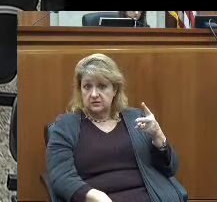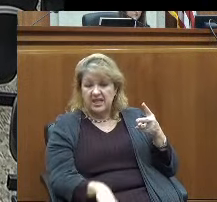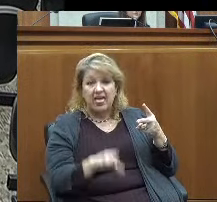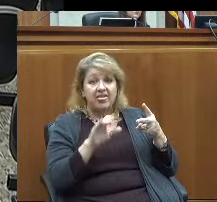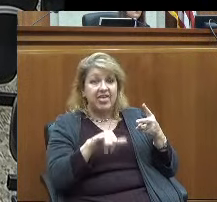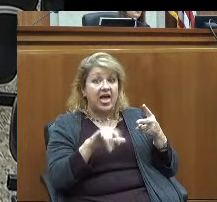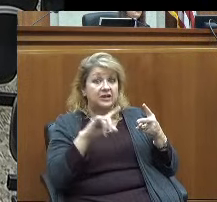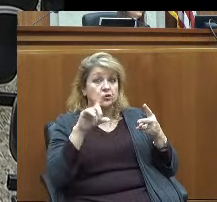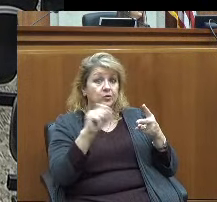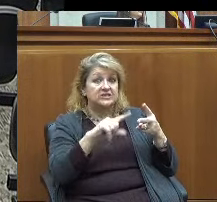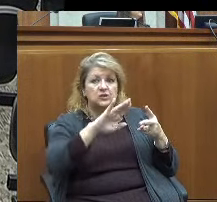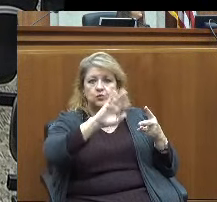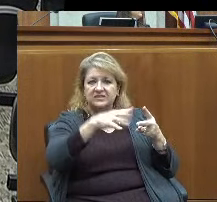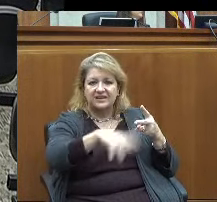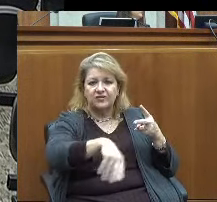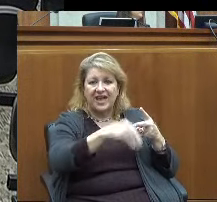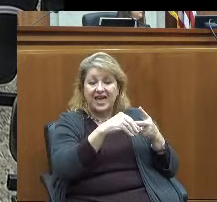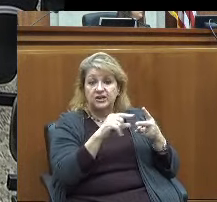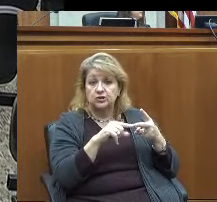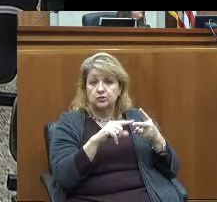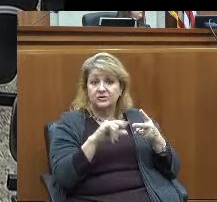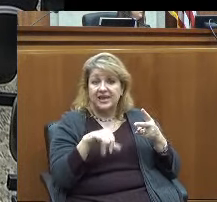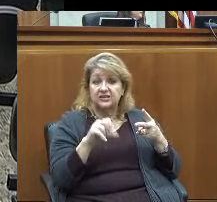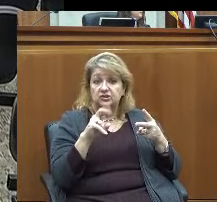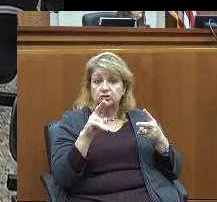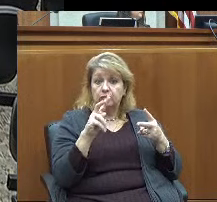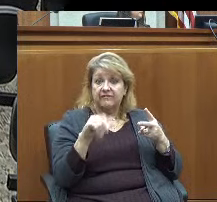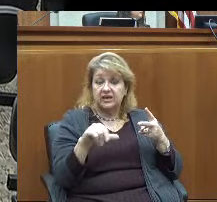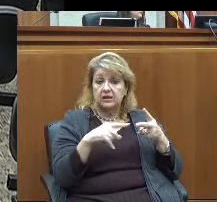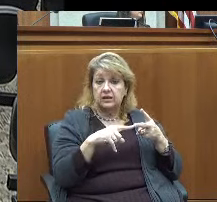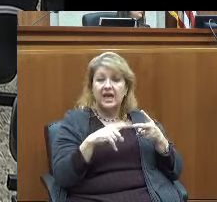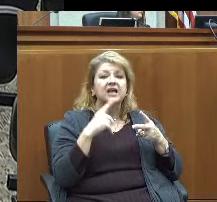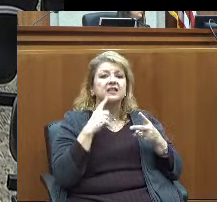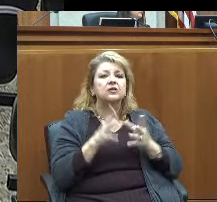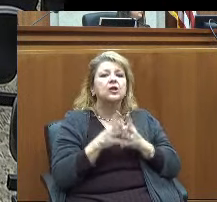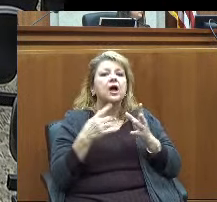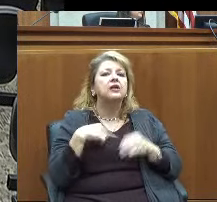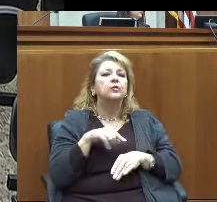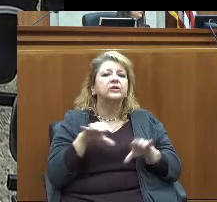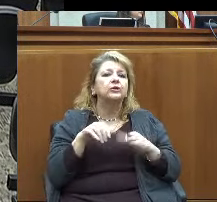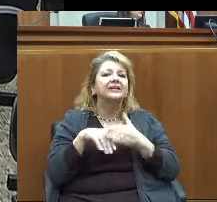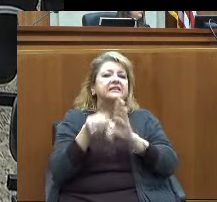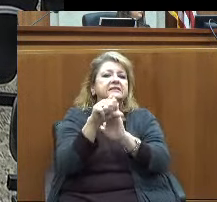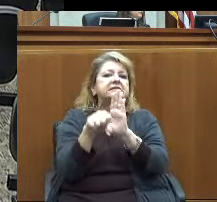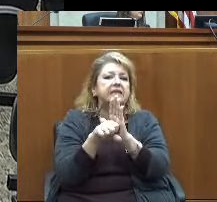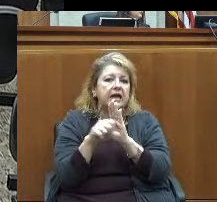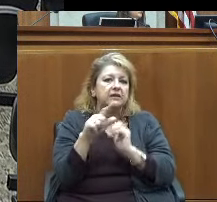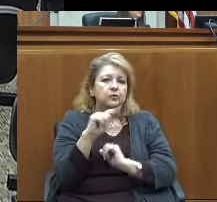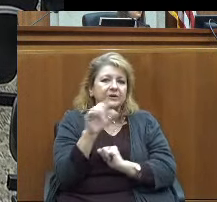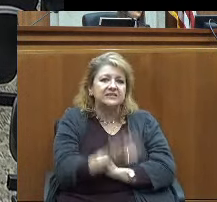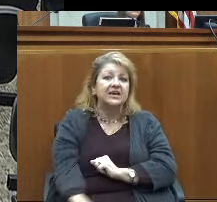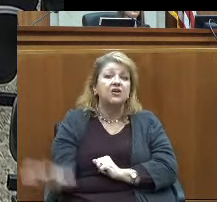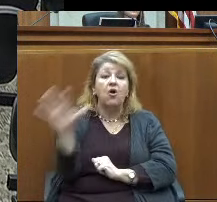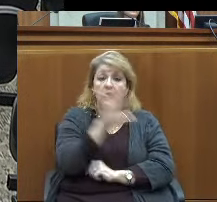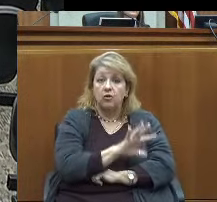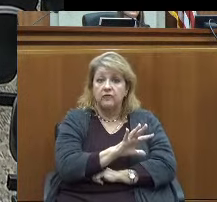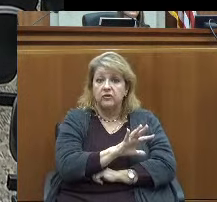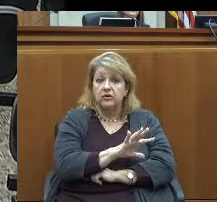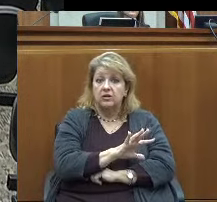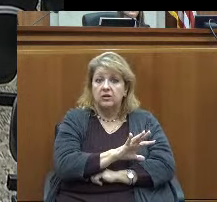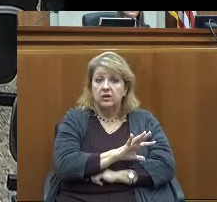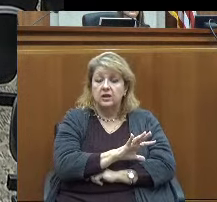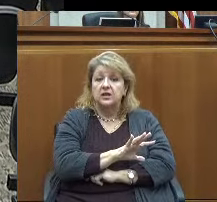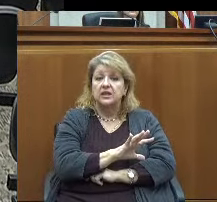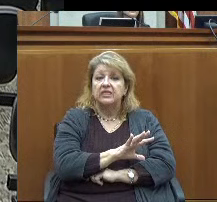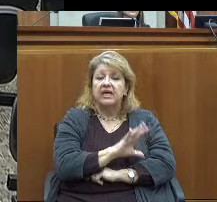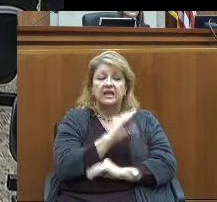added. I mean, I think that there are lots of things that we do in the state of Louisiana at the state level that might lead